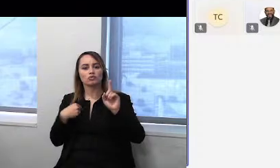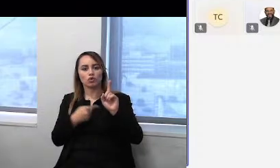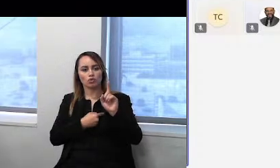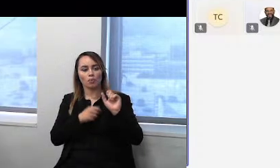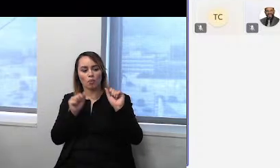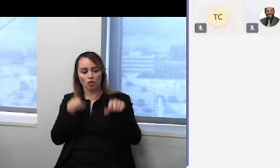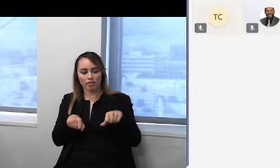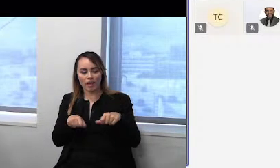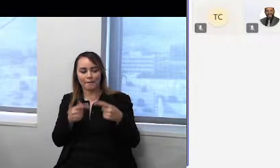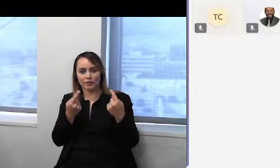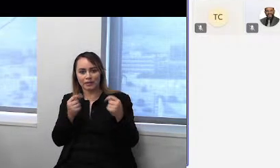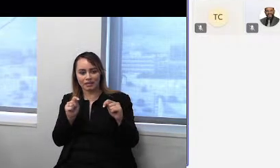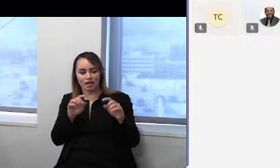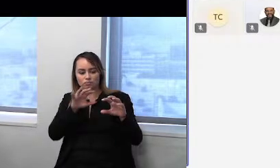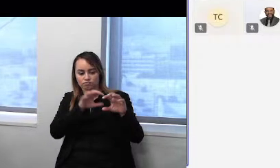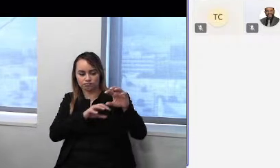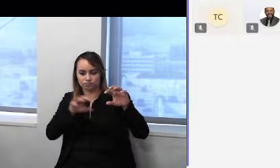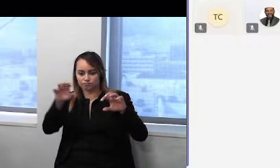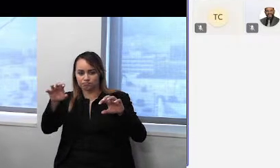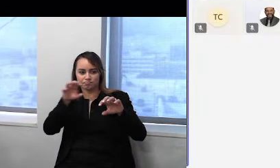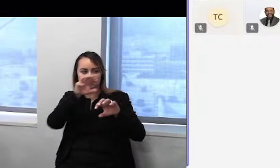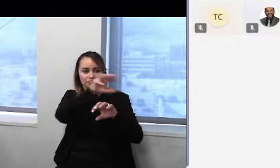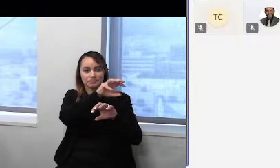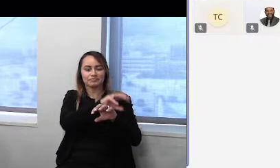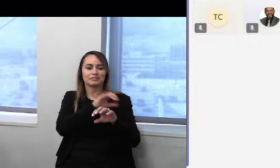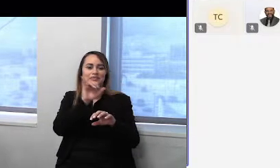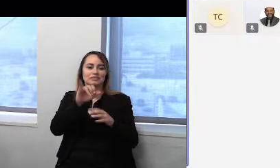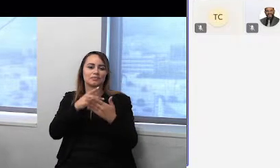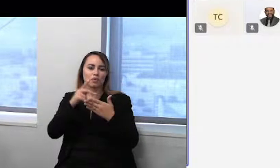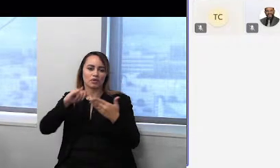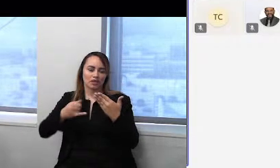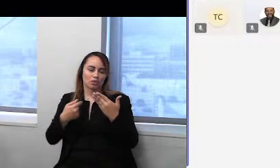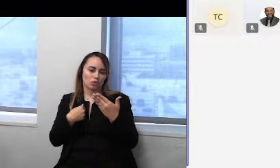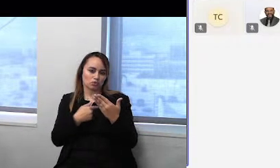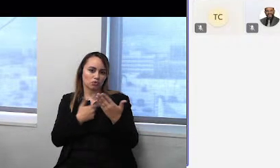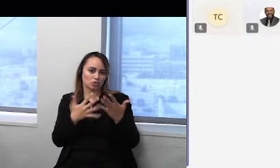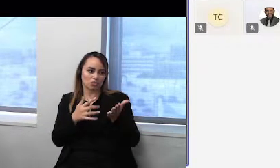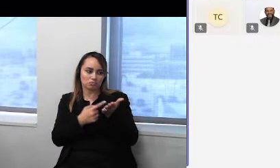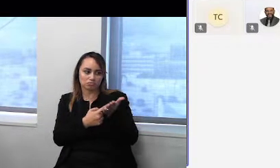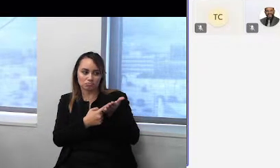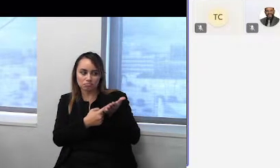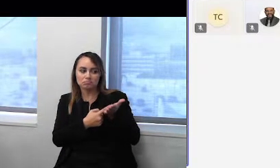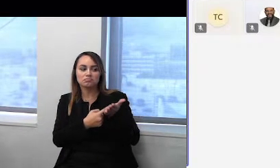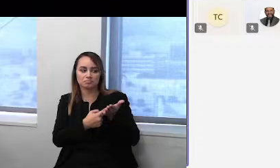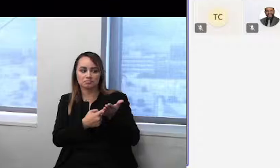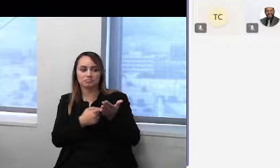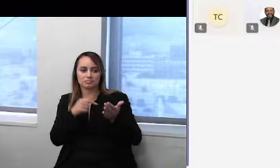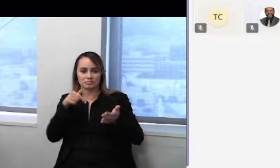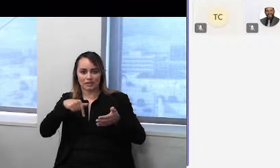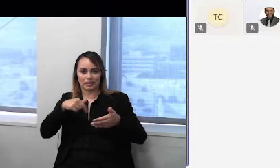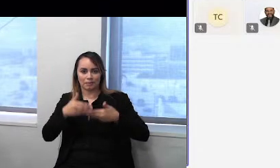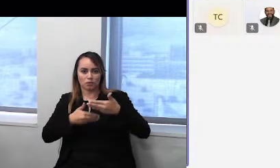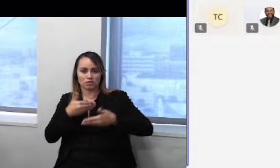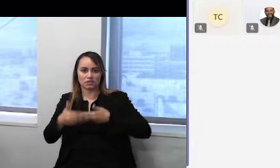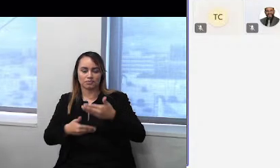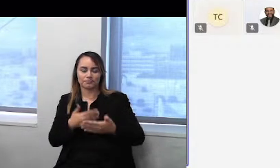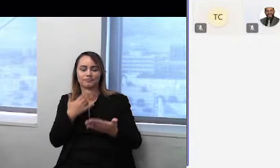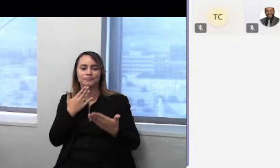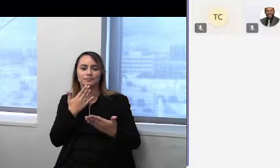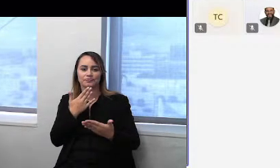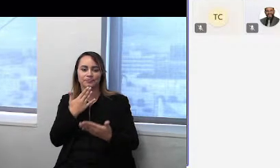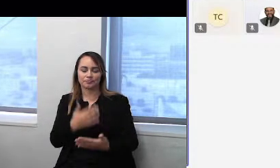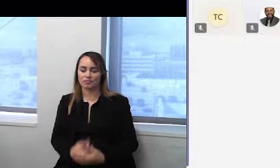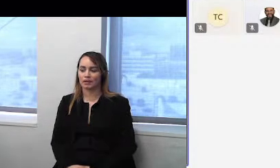are being actually considered and put through the process. Thank you. And then just with respect again to